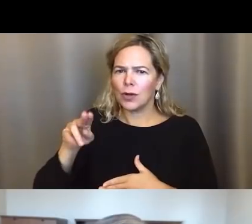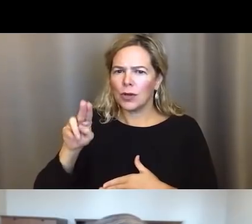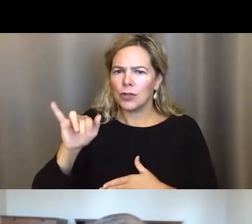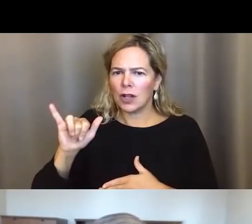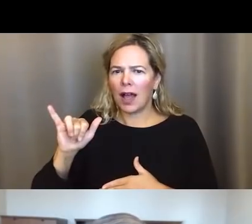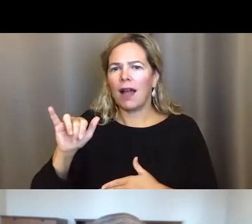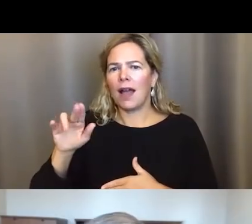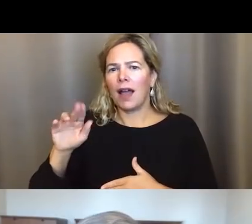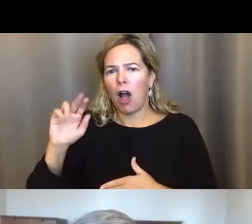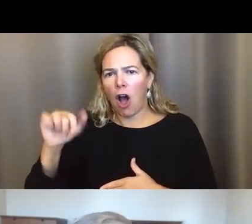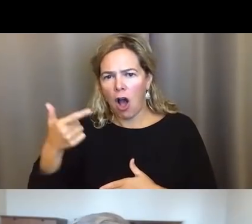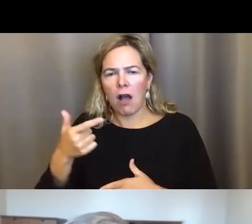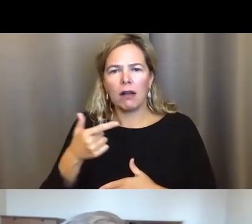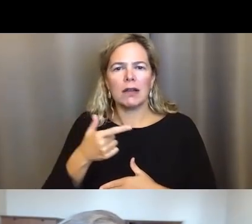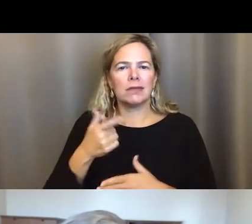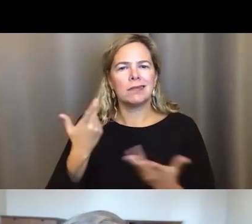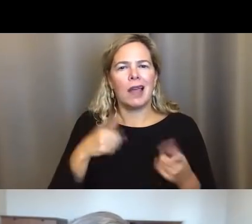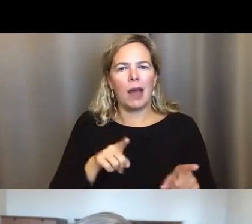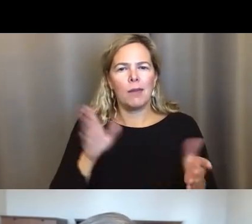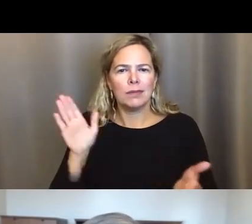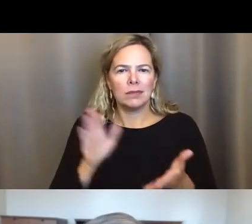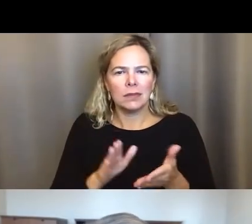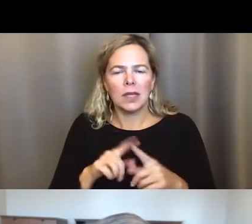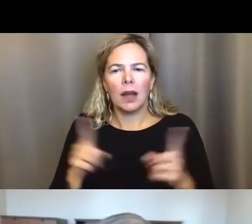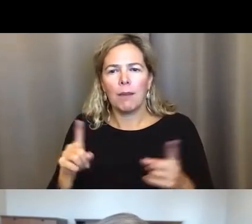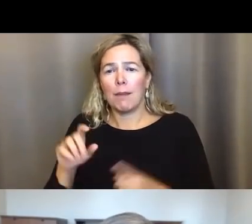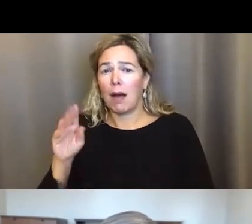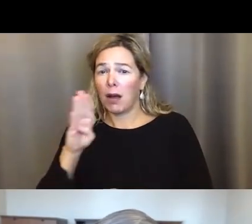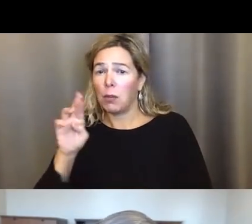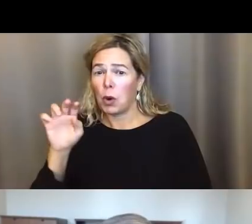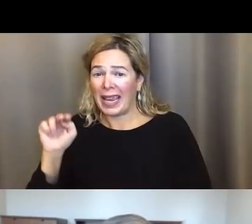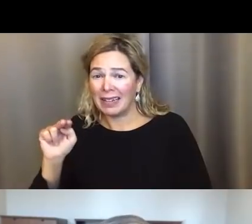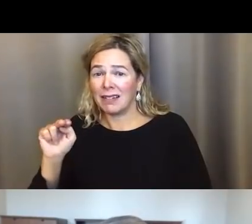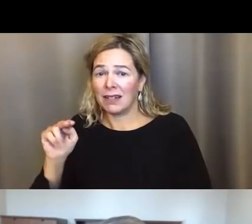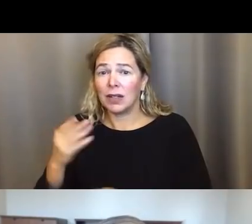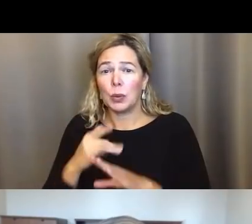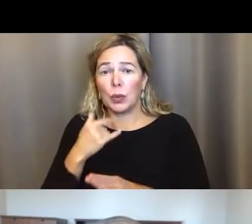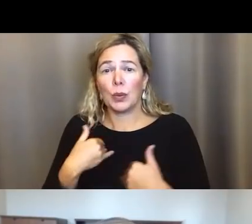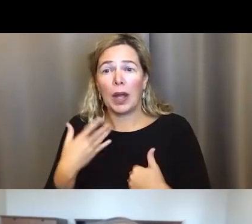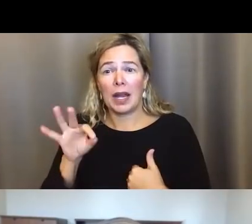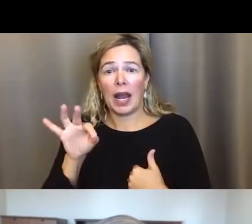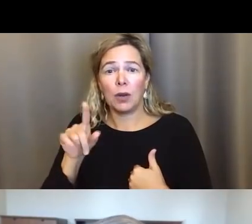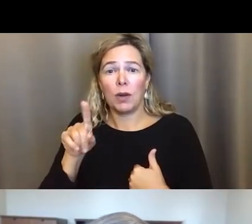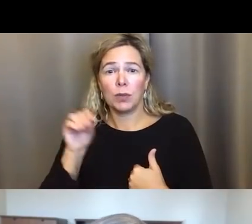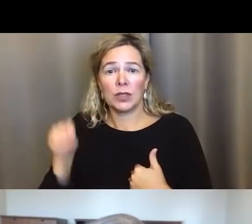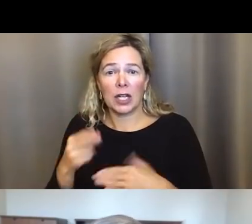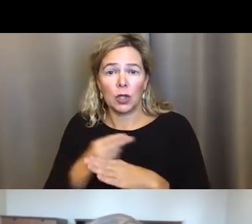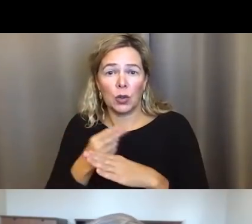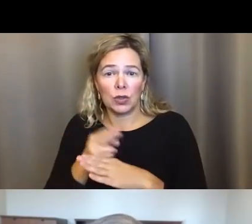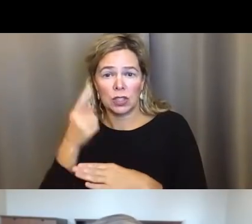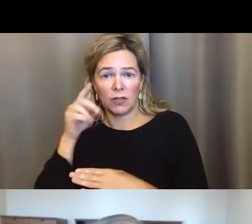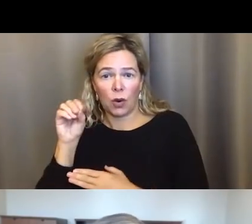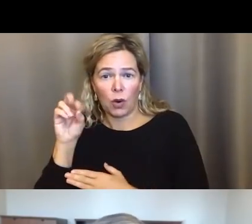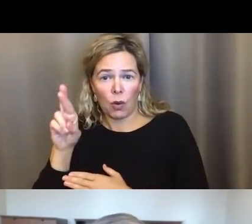Brighton had 91% utilization of the ORs. So we will be looking at that. We currently only offer about